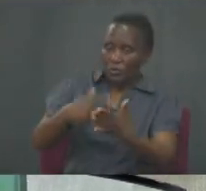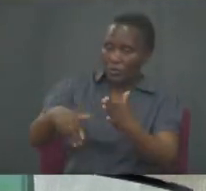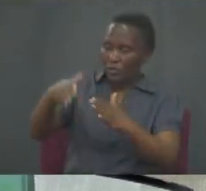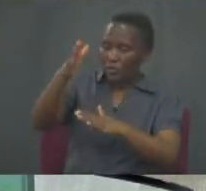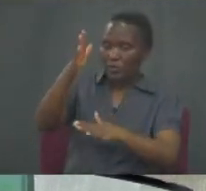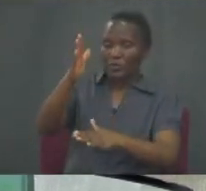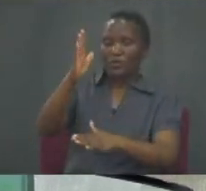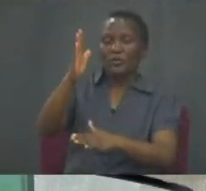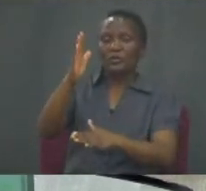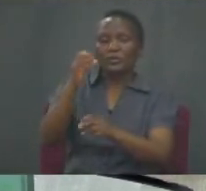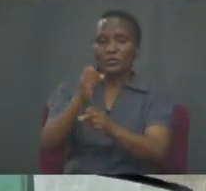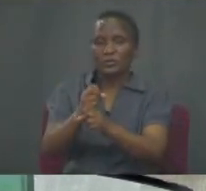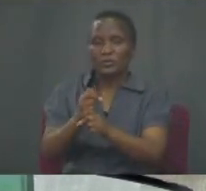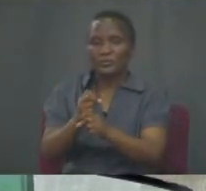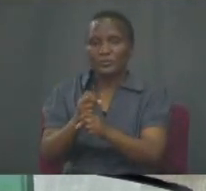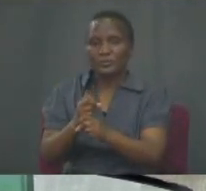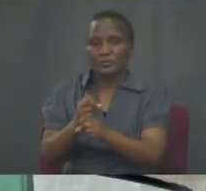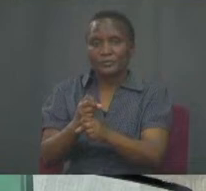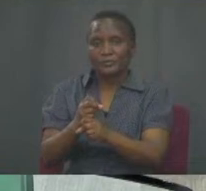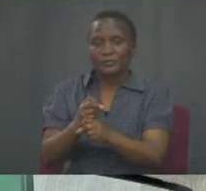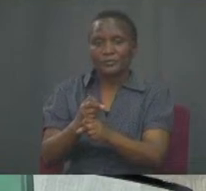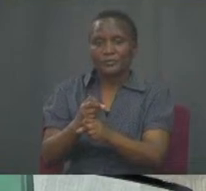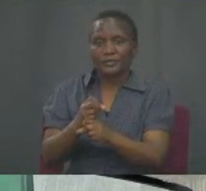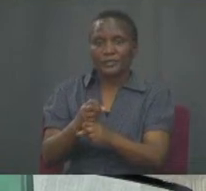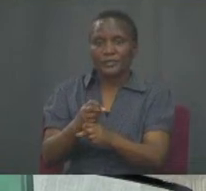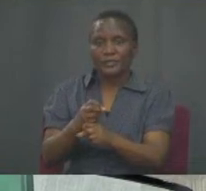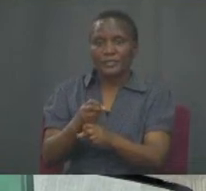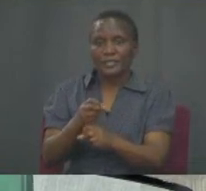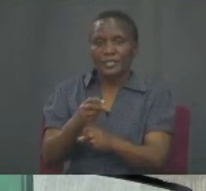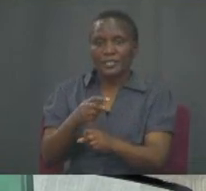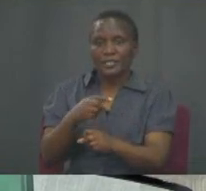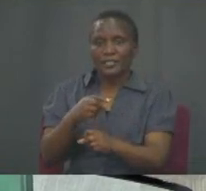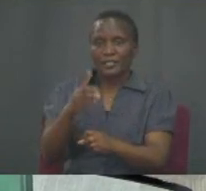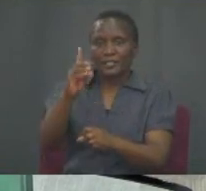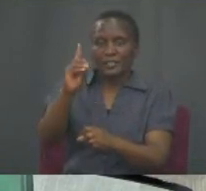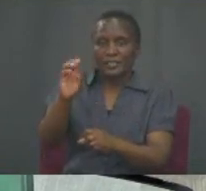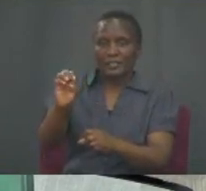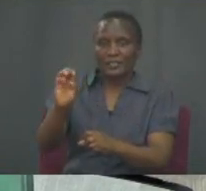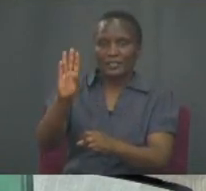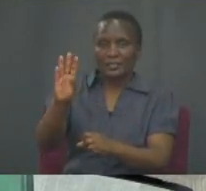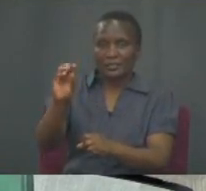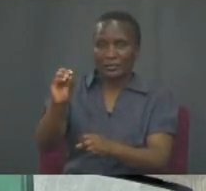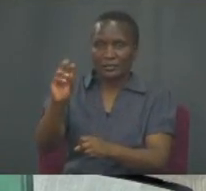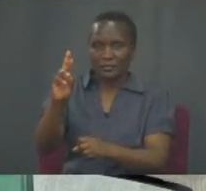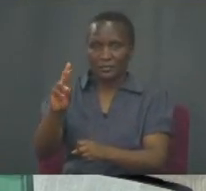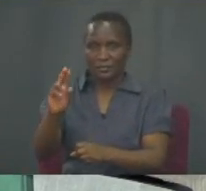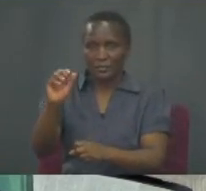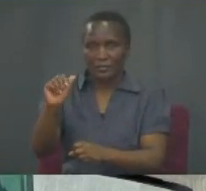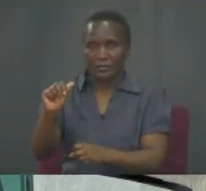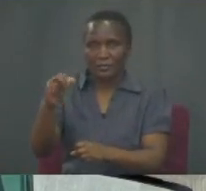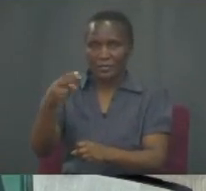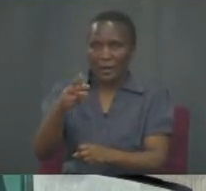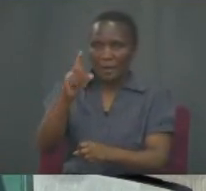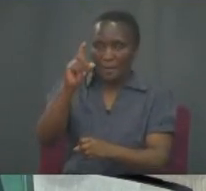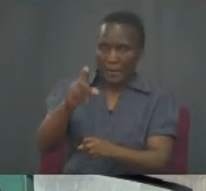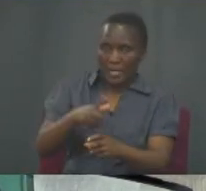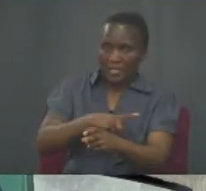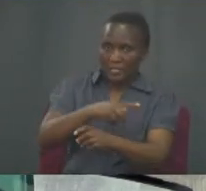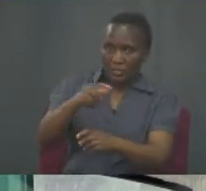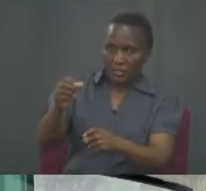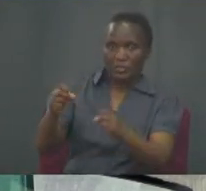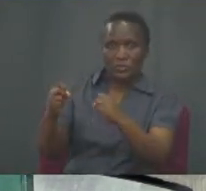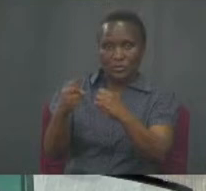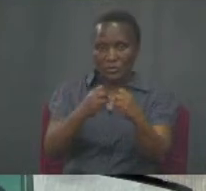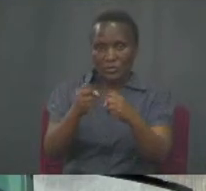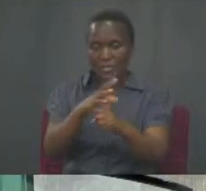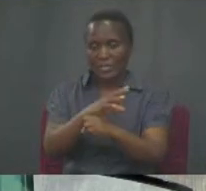goes to Deborah and he says, if you are not going to this war with me, then I will not go. And so Deborah says, let's